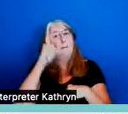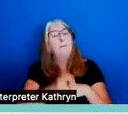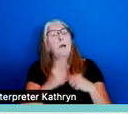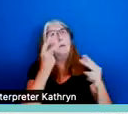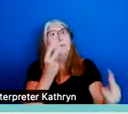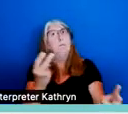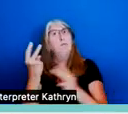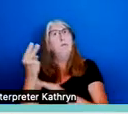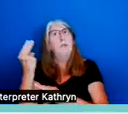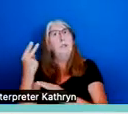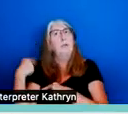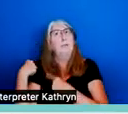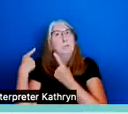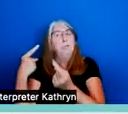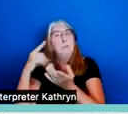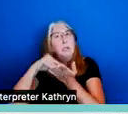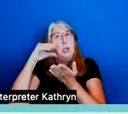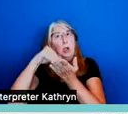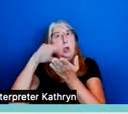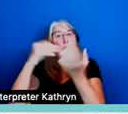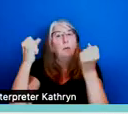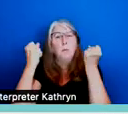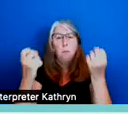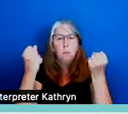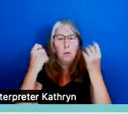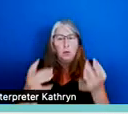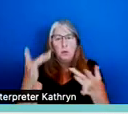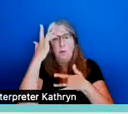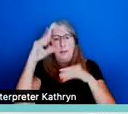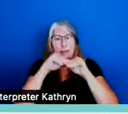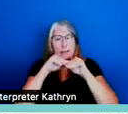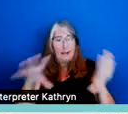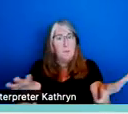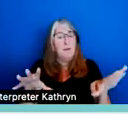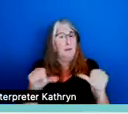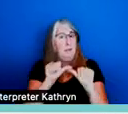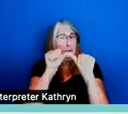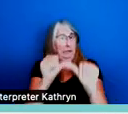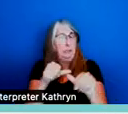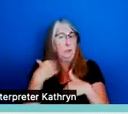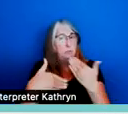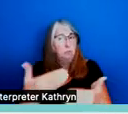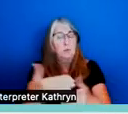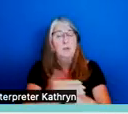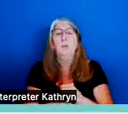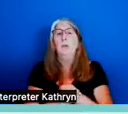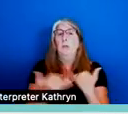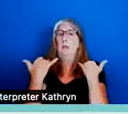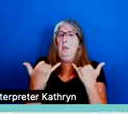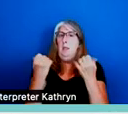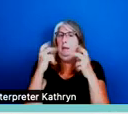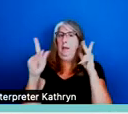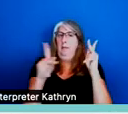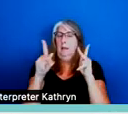the multiple pandemics that we continue to navigate. This moment has forced many to listen to